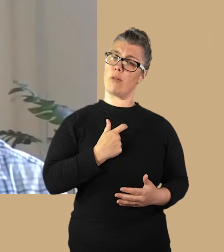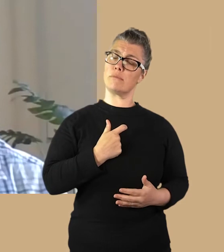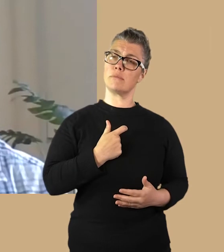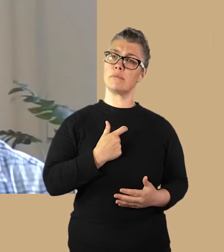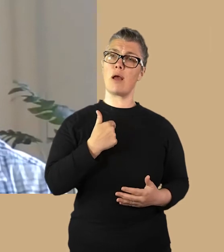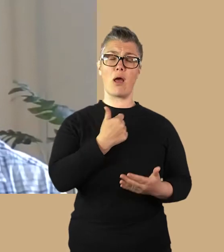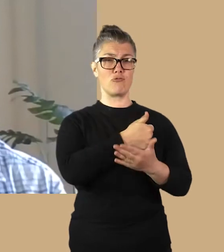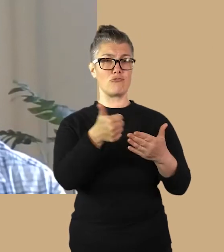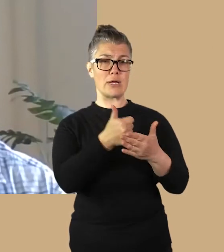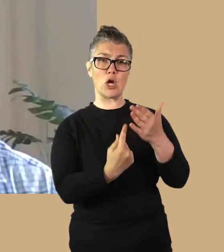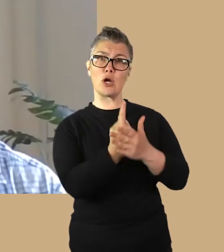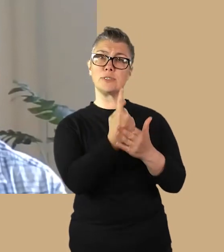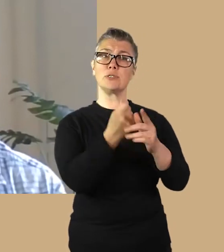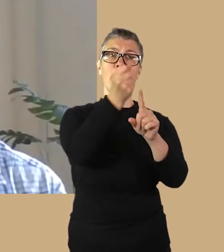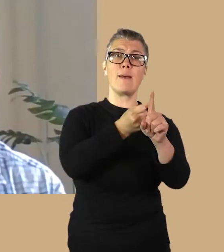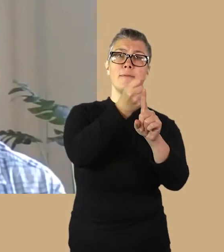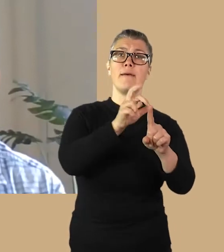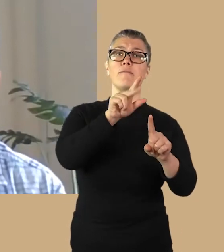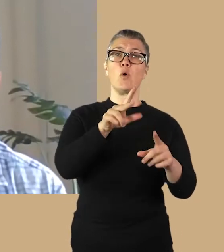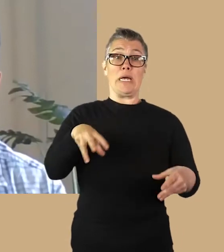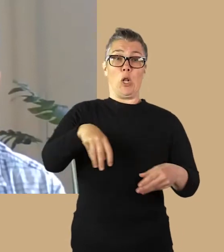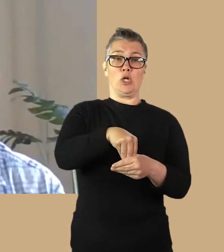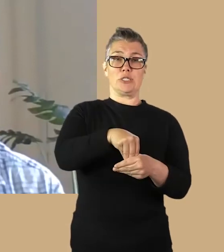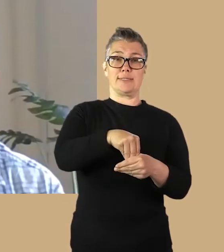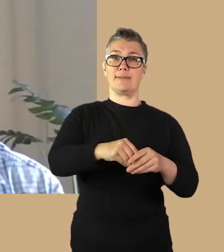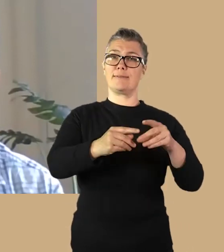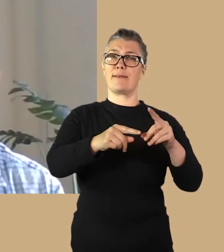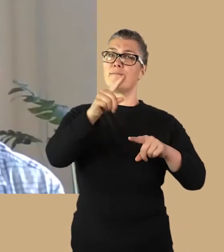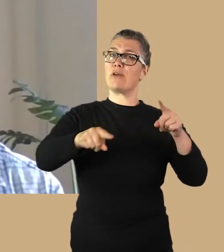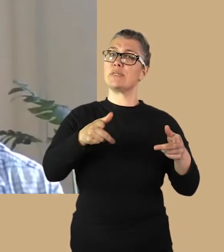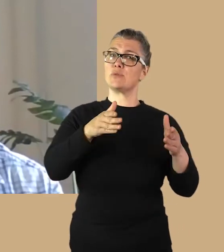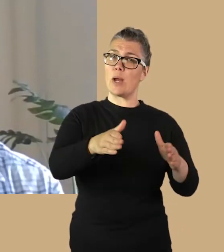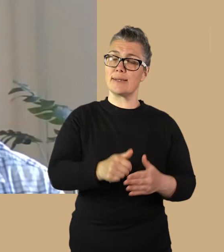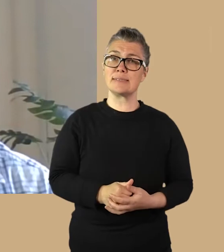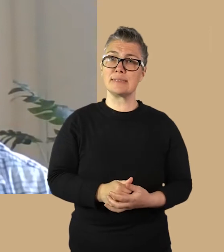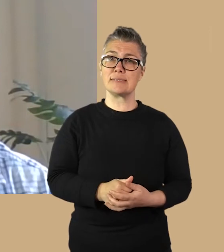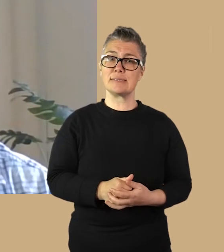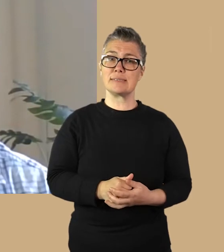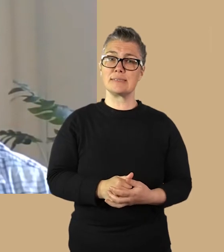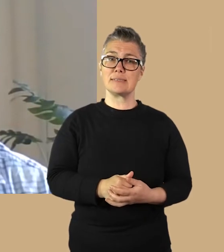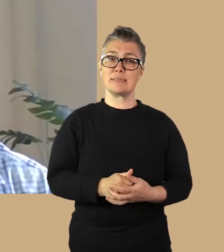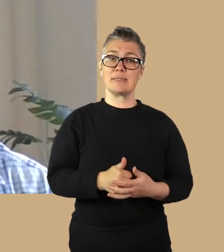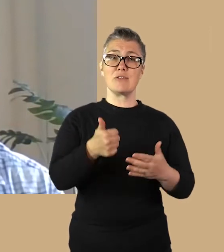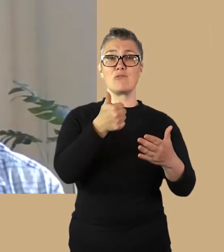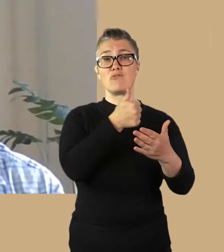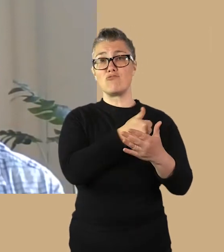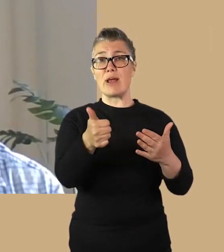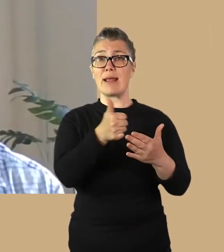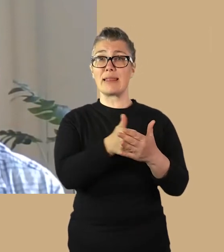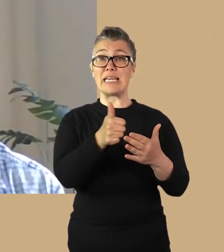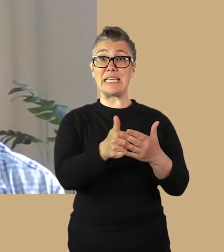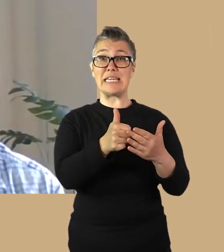I often have the opportunity to advocate for inclusion on various levels, often in an